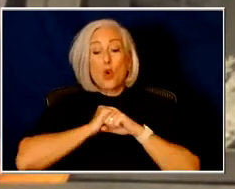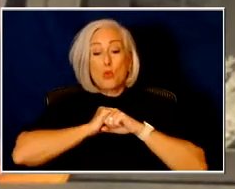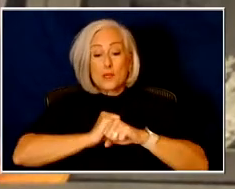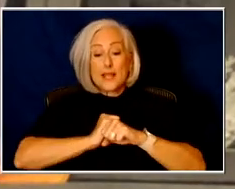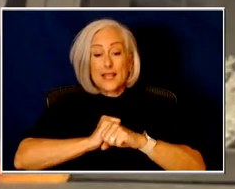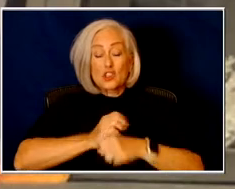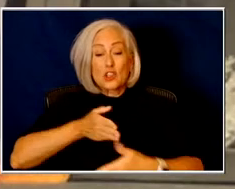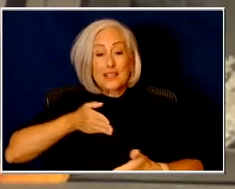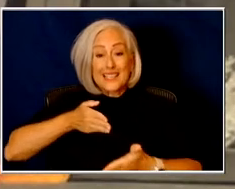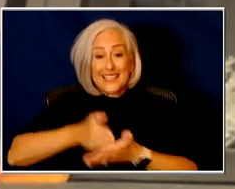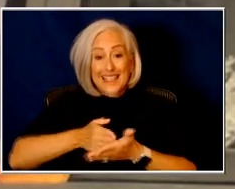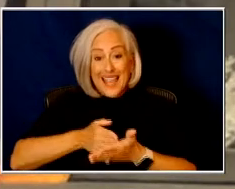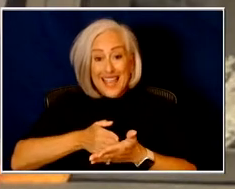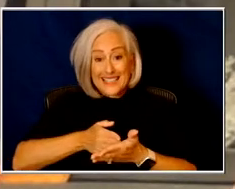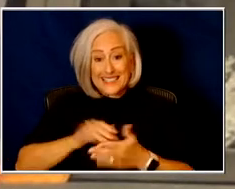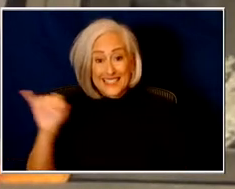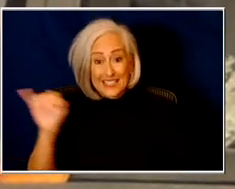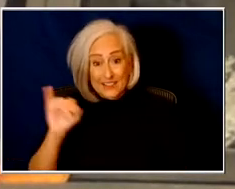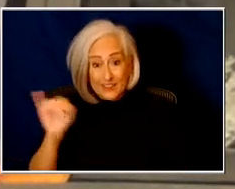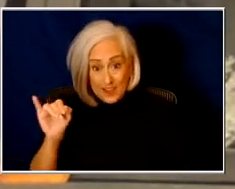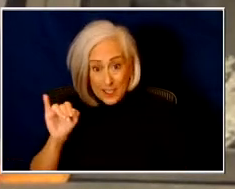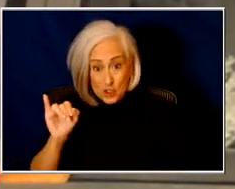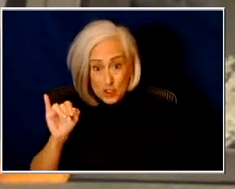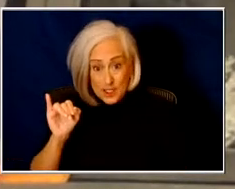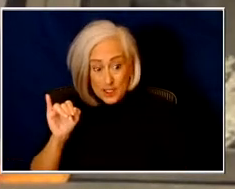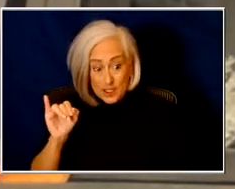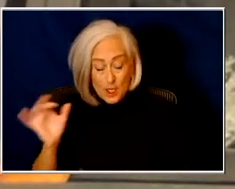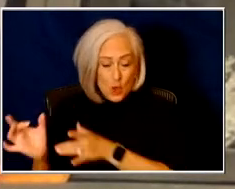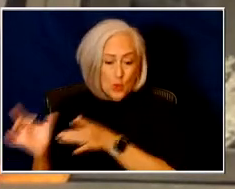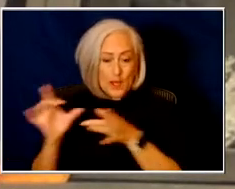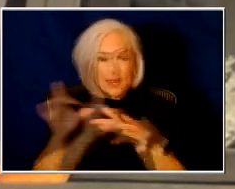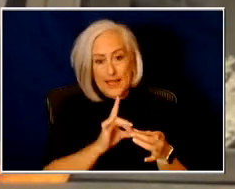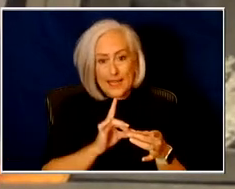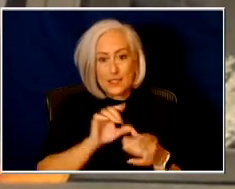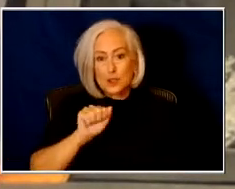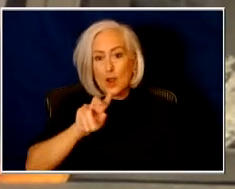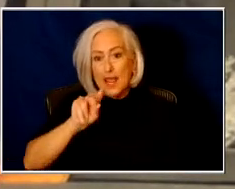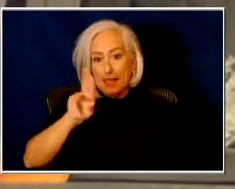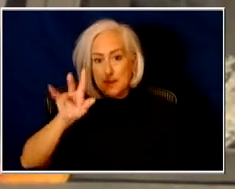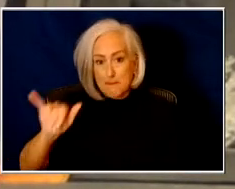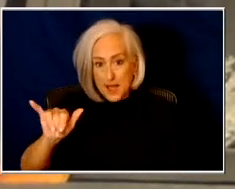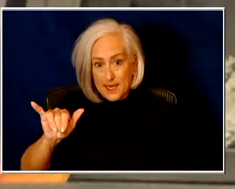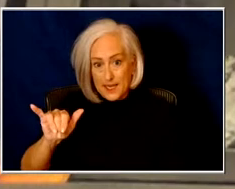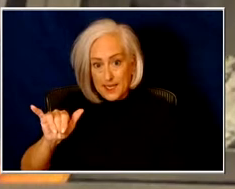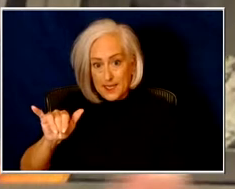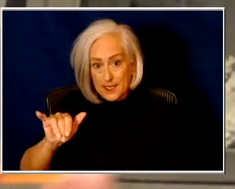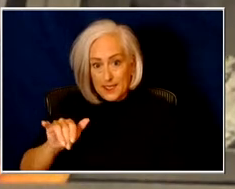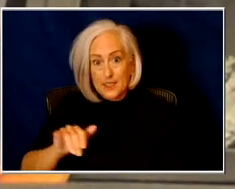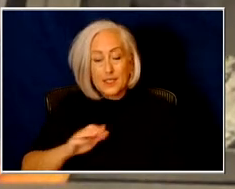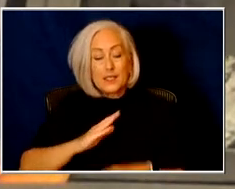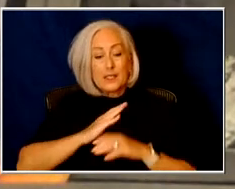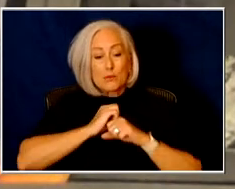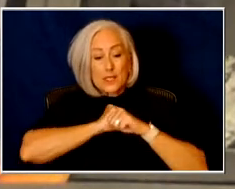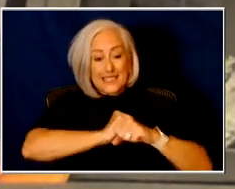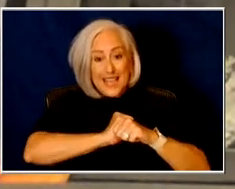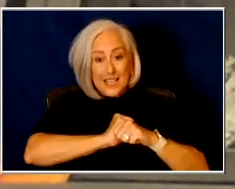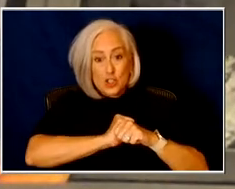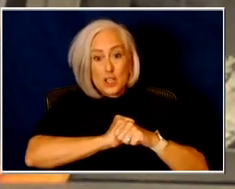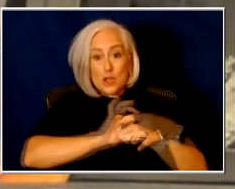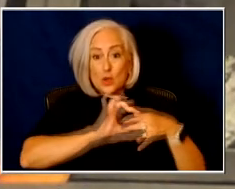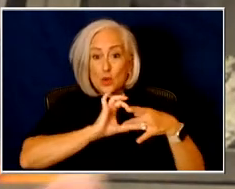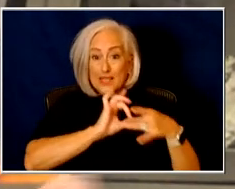antibody mediated protection against disease is primarily cellular